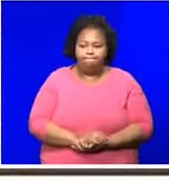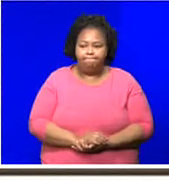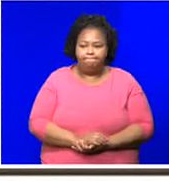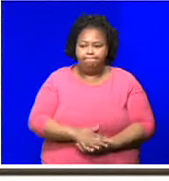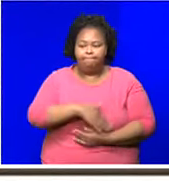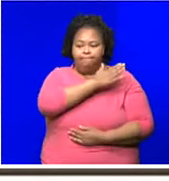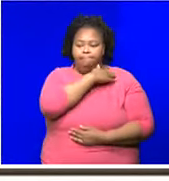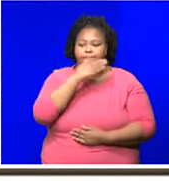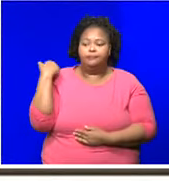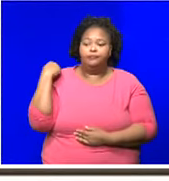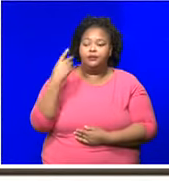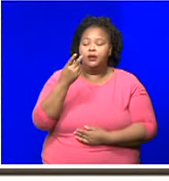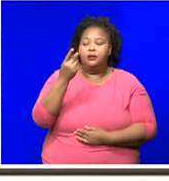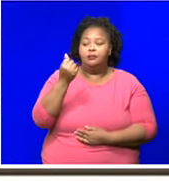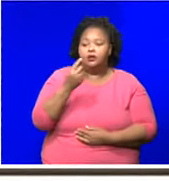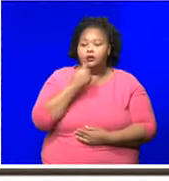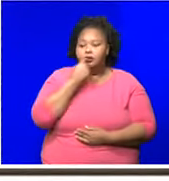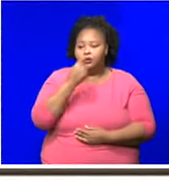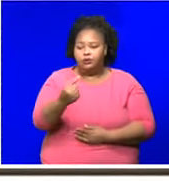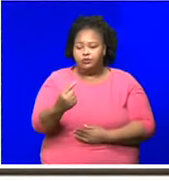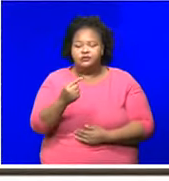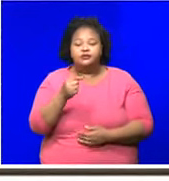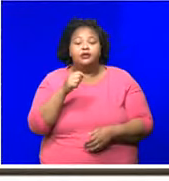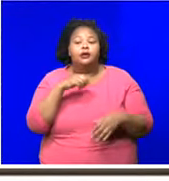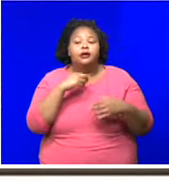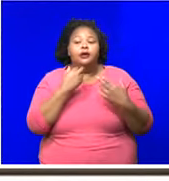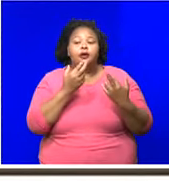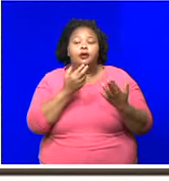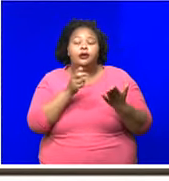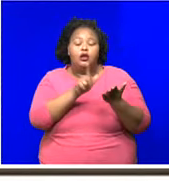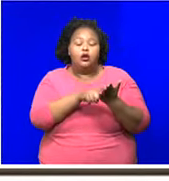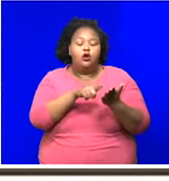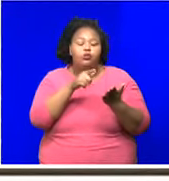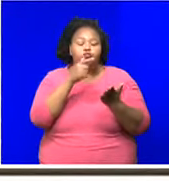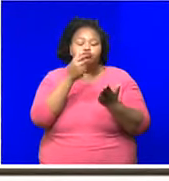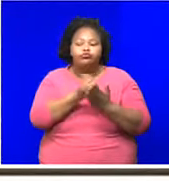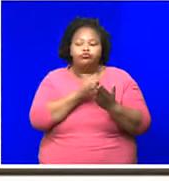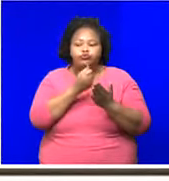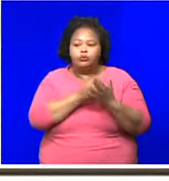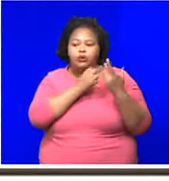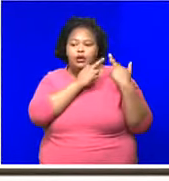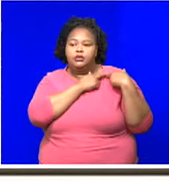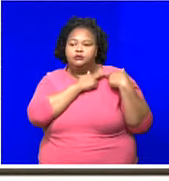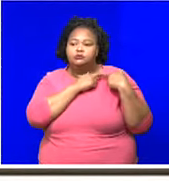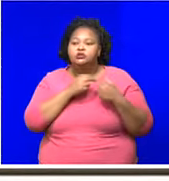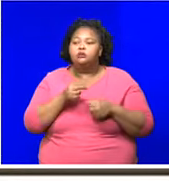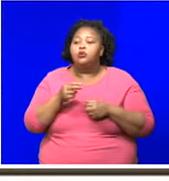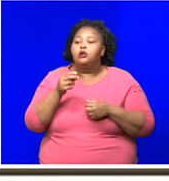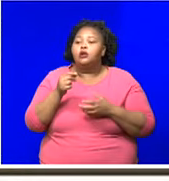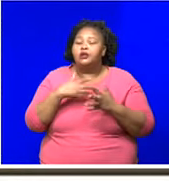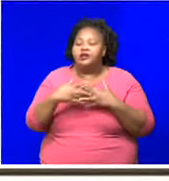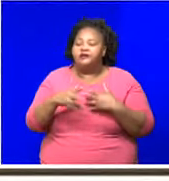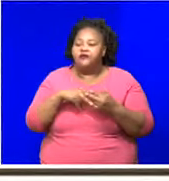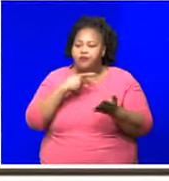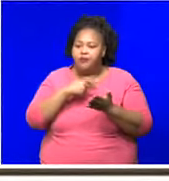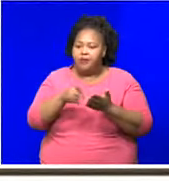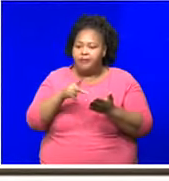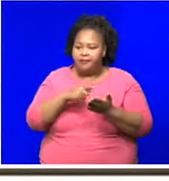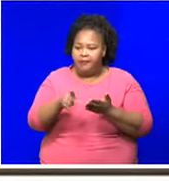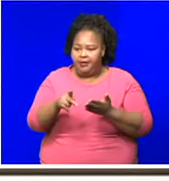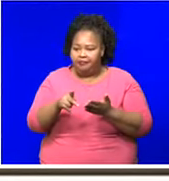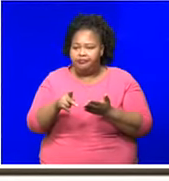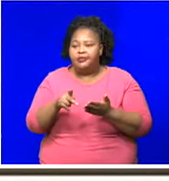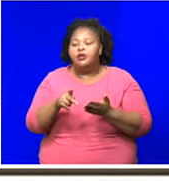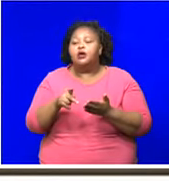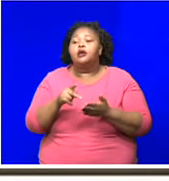The Minister of Finance, Neil Reichenberg, says the National Payment System Bill of 2022 will provide for the regulation and supervision of the